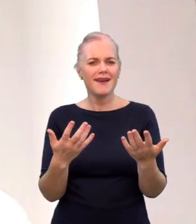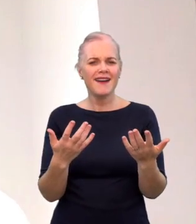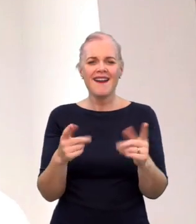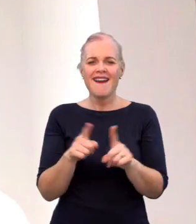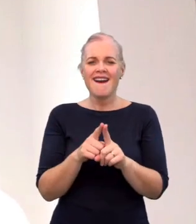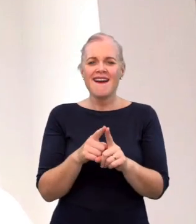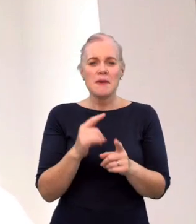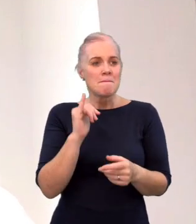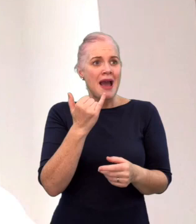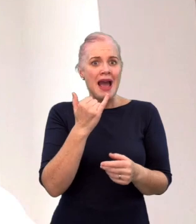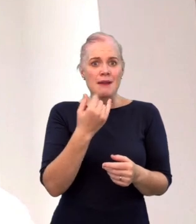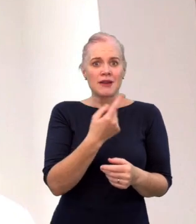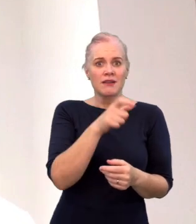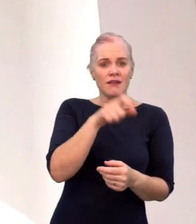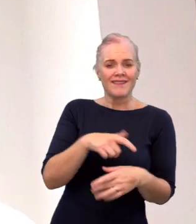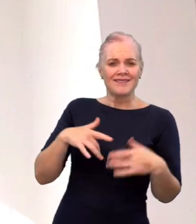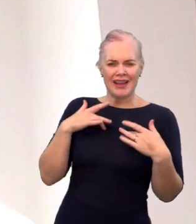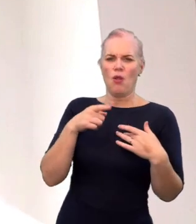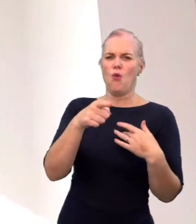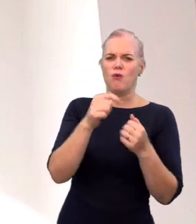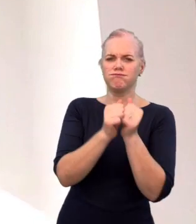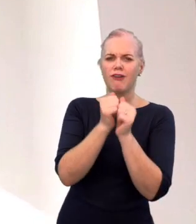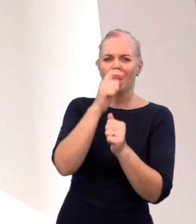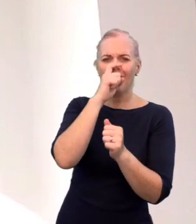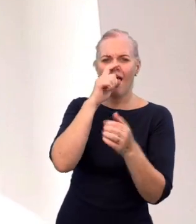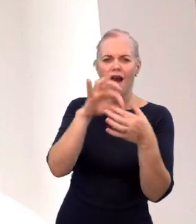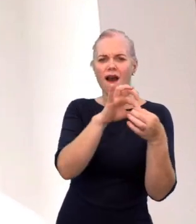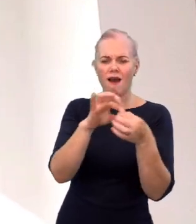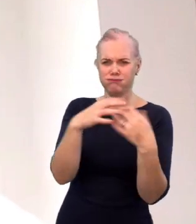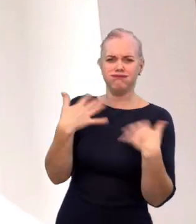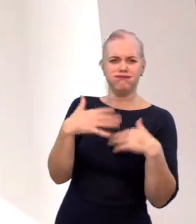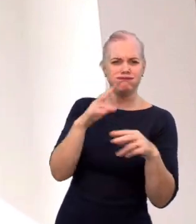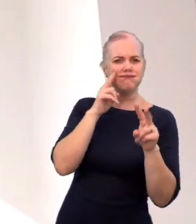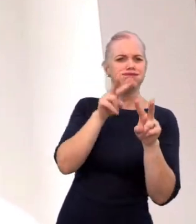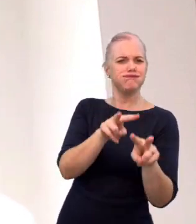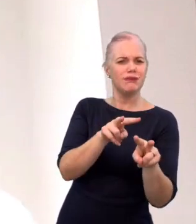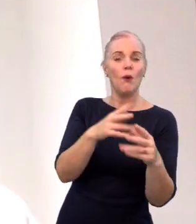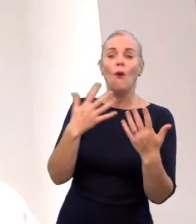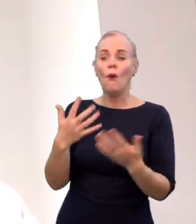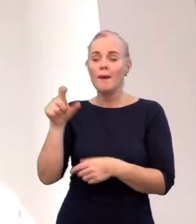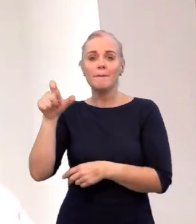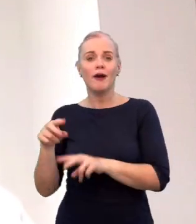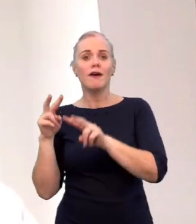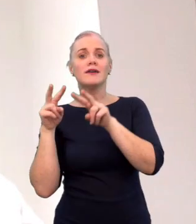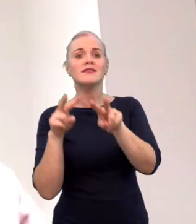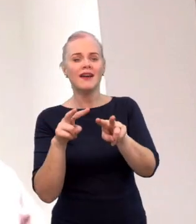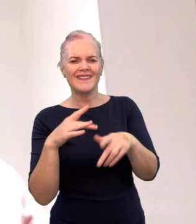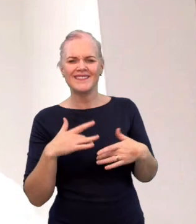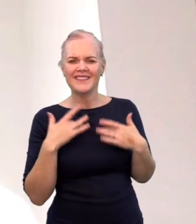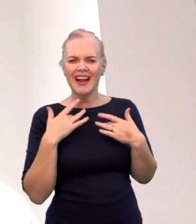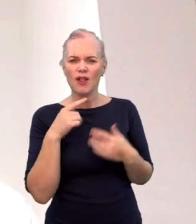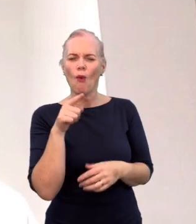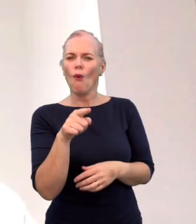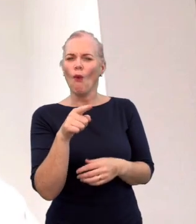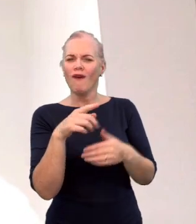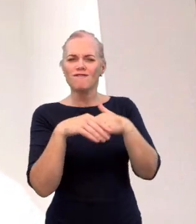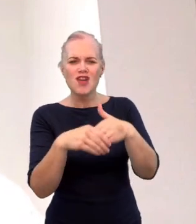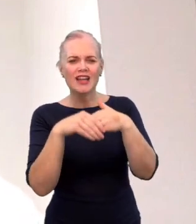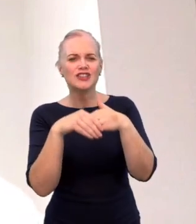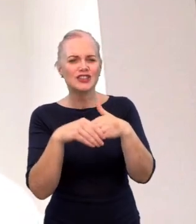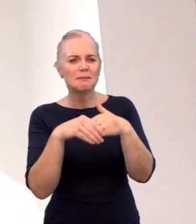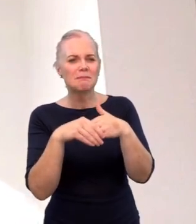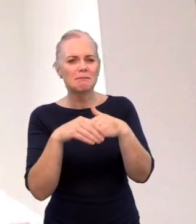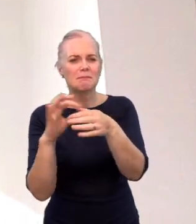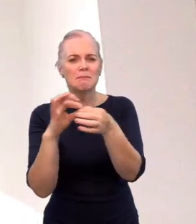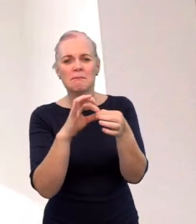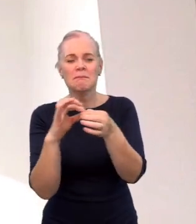but no, sibling relationships come out really strong for me, and or the theme of like, I don't